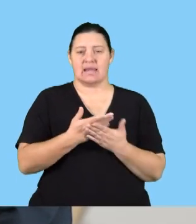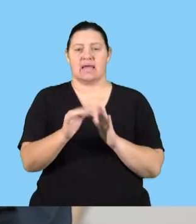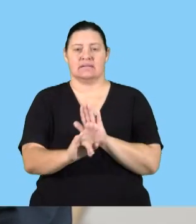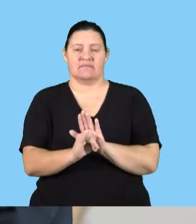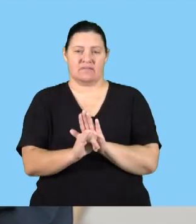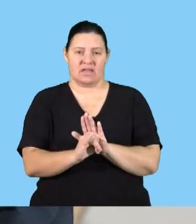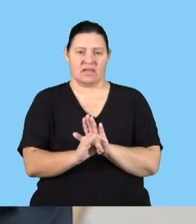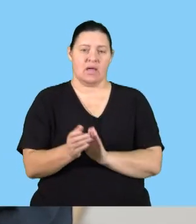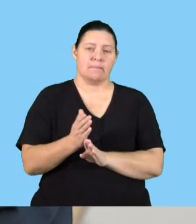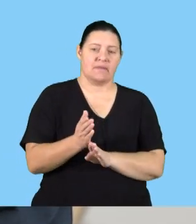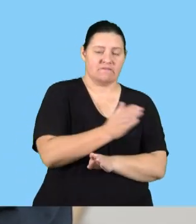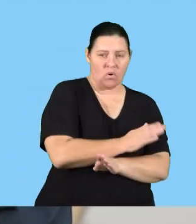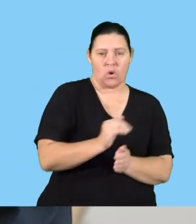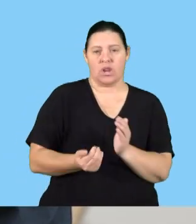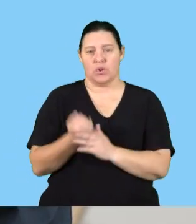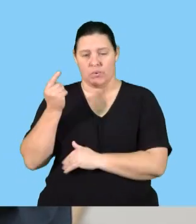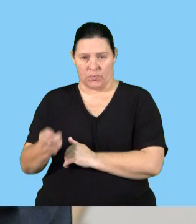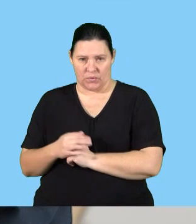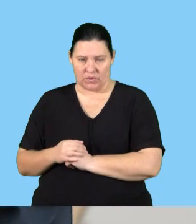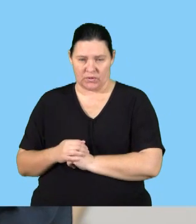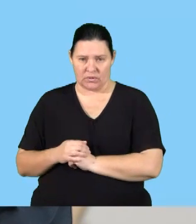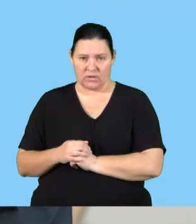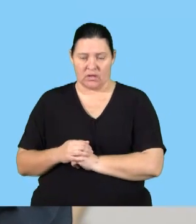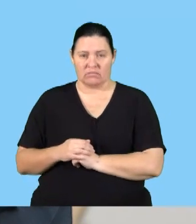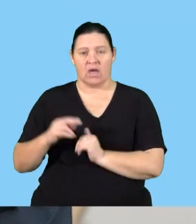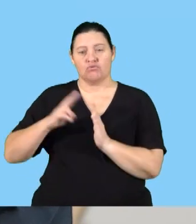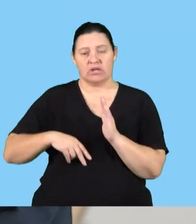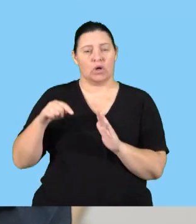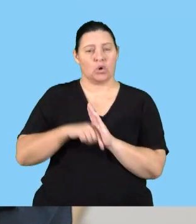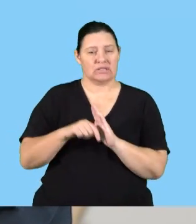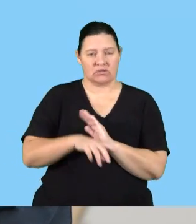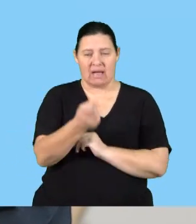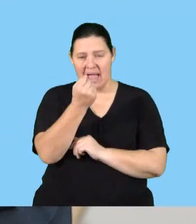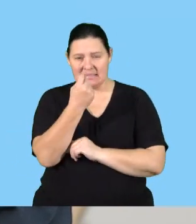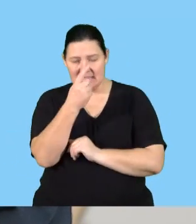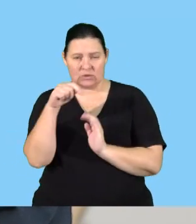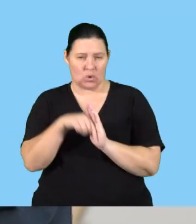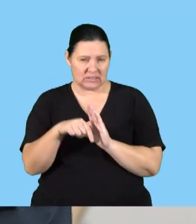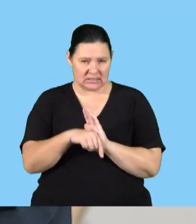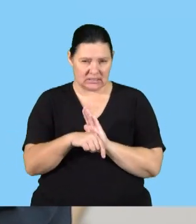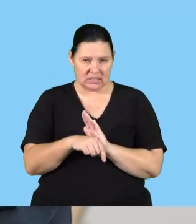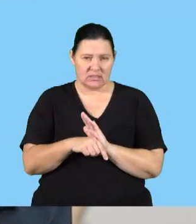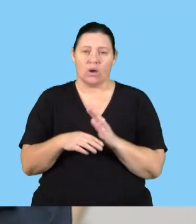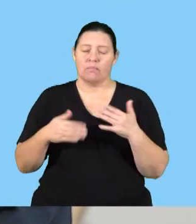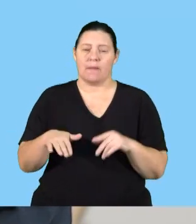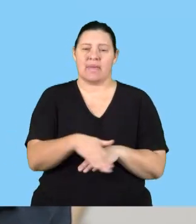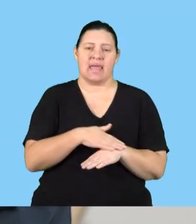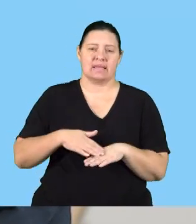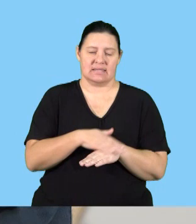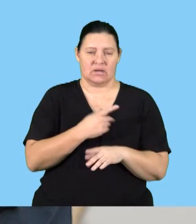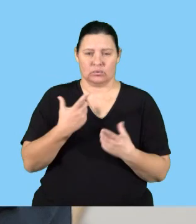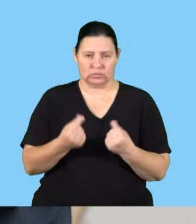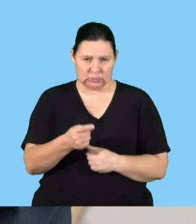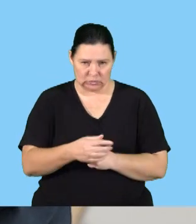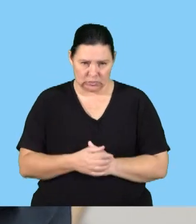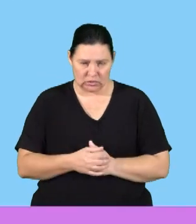able to identify the previous and the new one. And I think reading your context and understanding your context is very basic